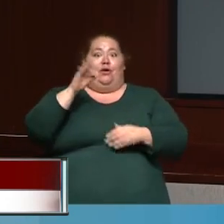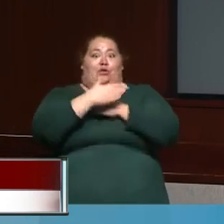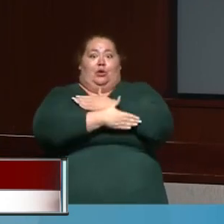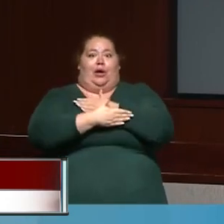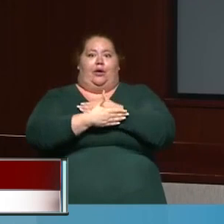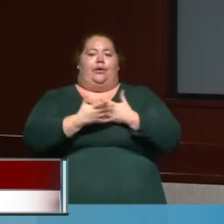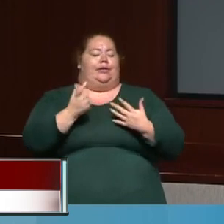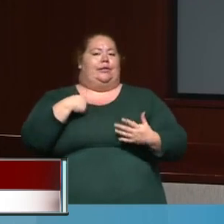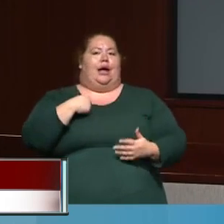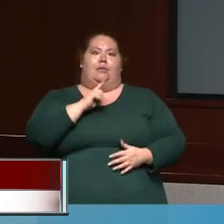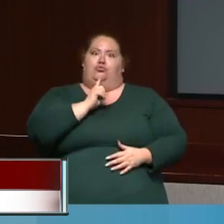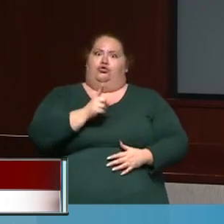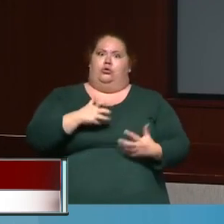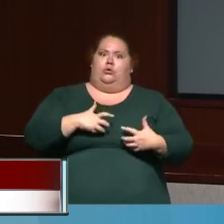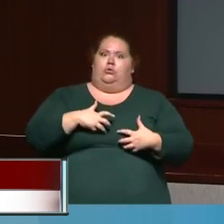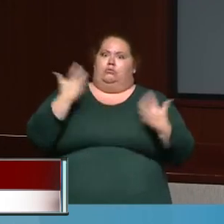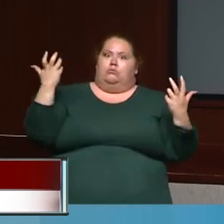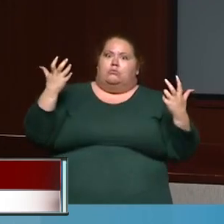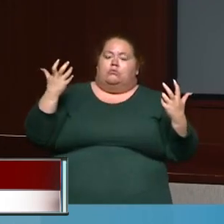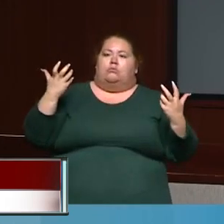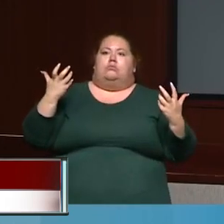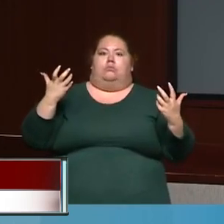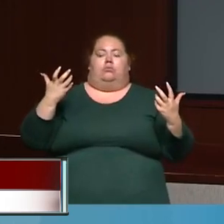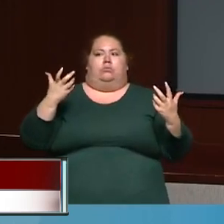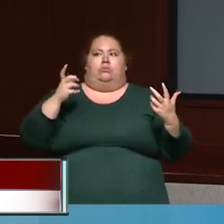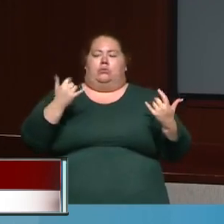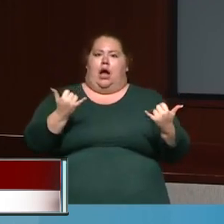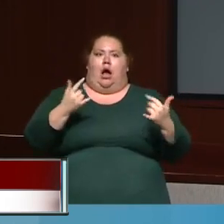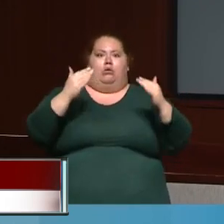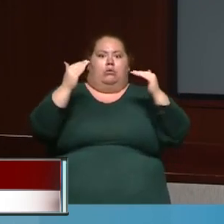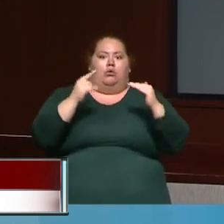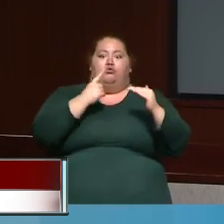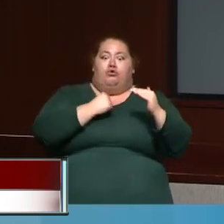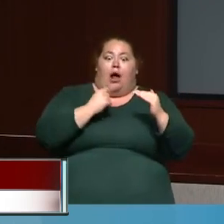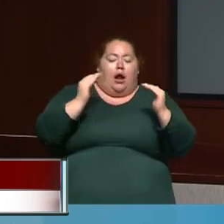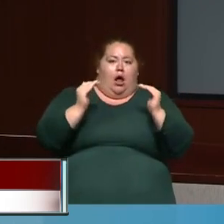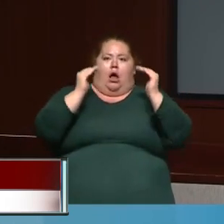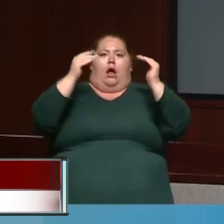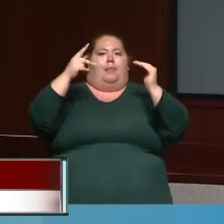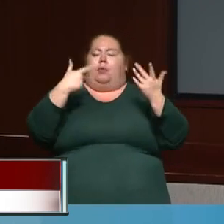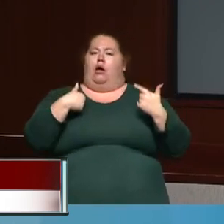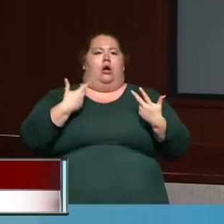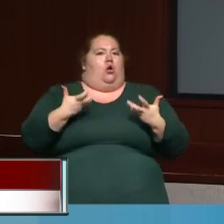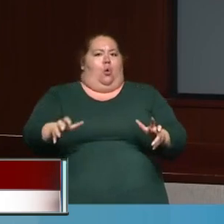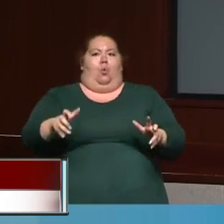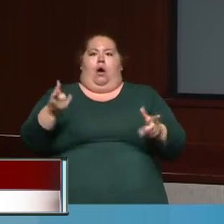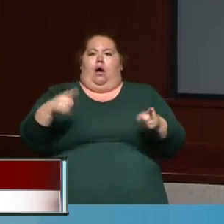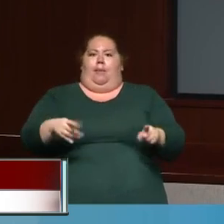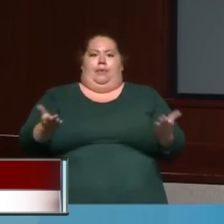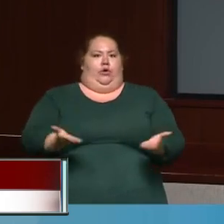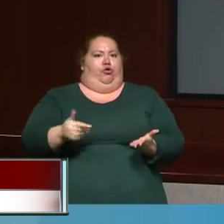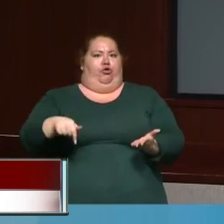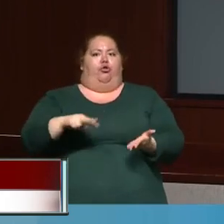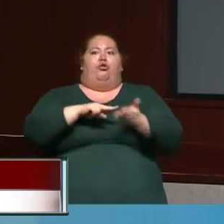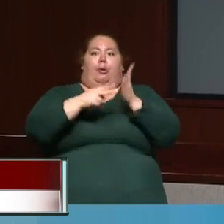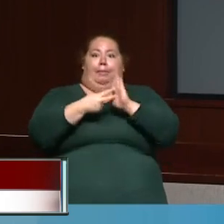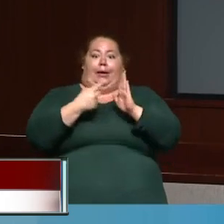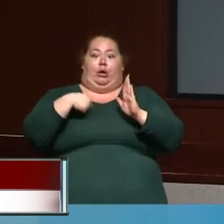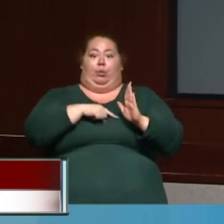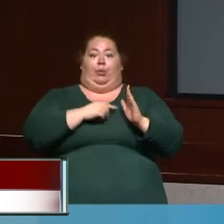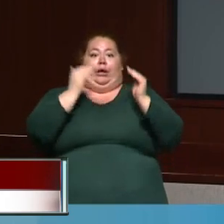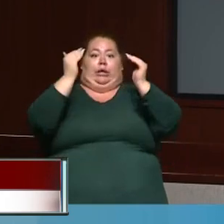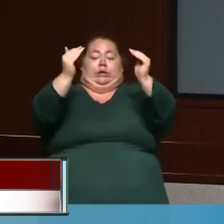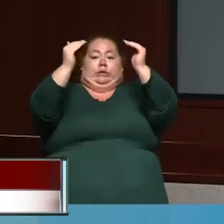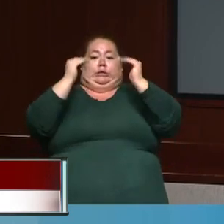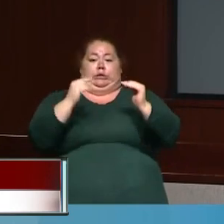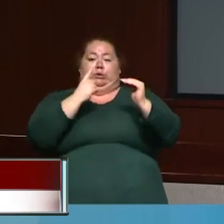that, I would imagine. But we don't want that to happen here in Kern County, and we're going to be working to make sure that it does